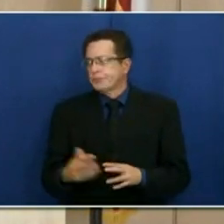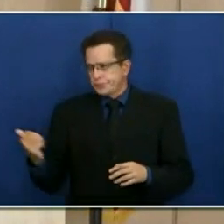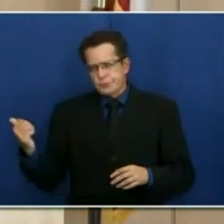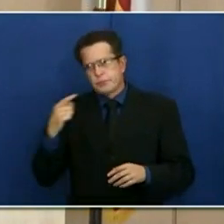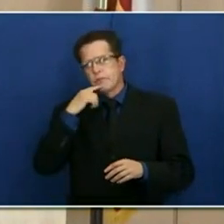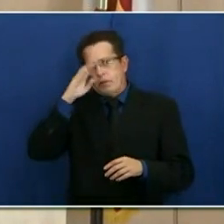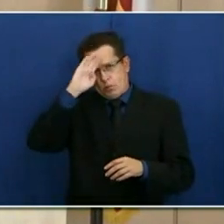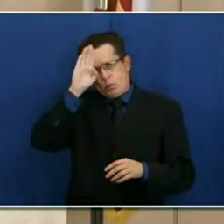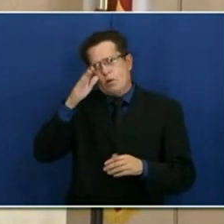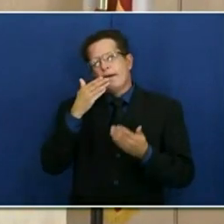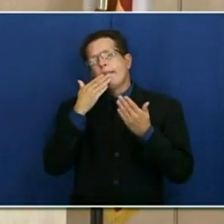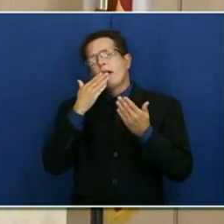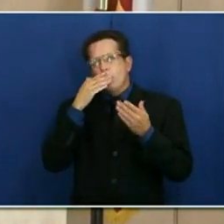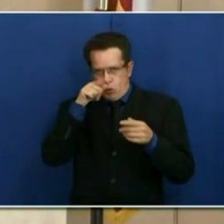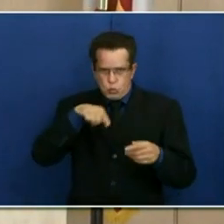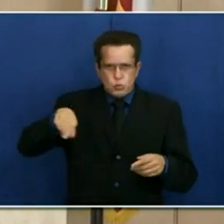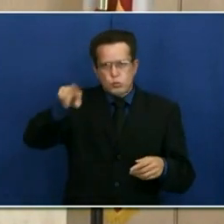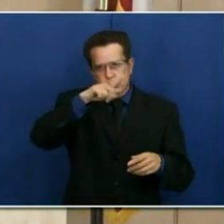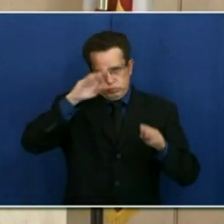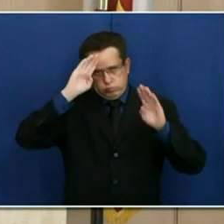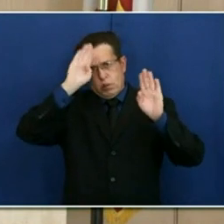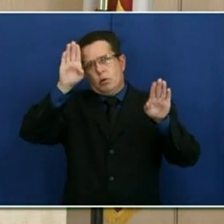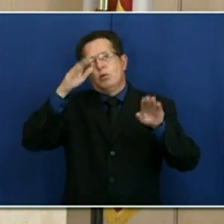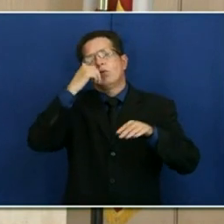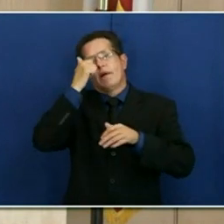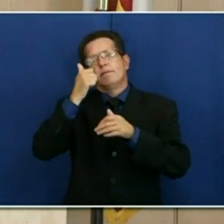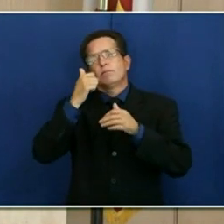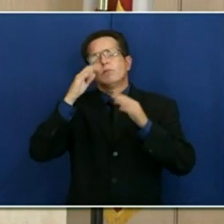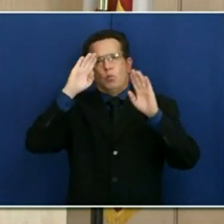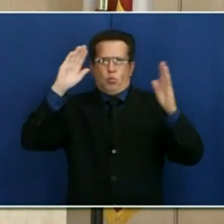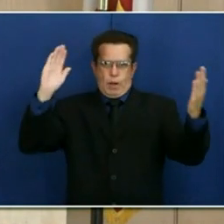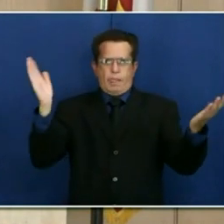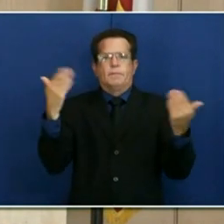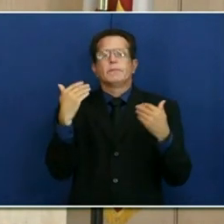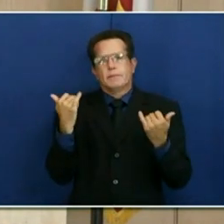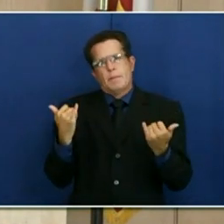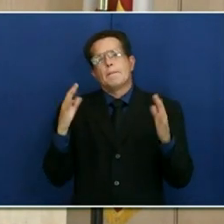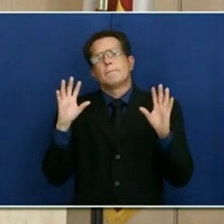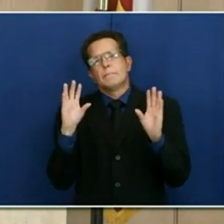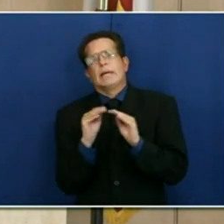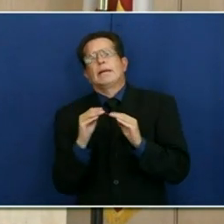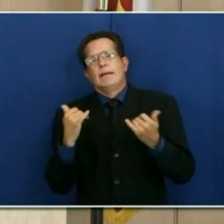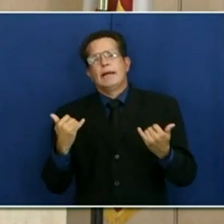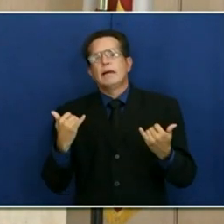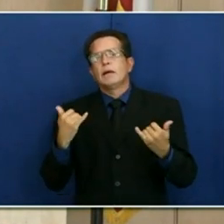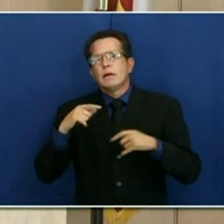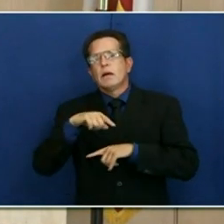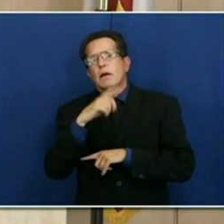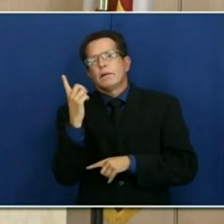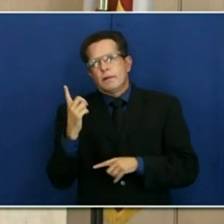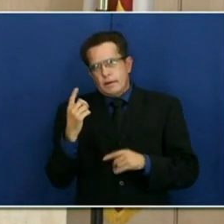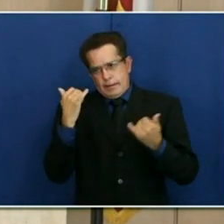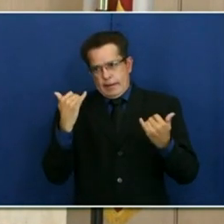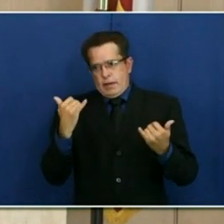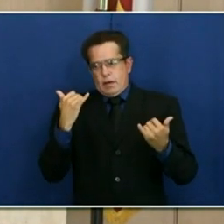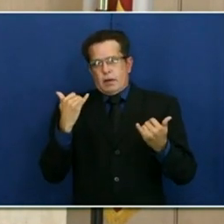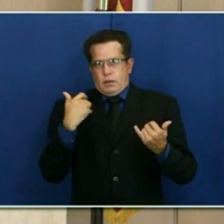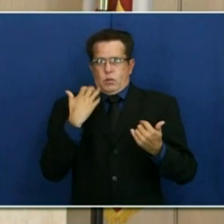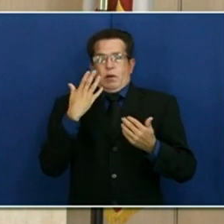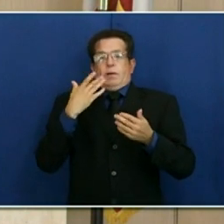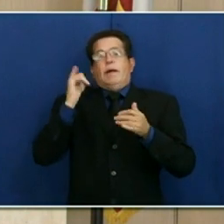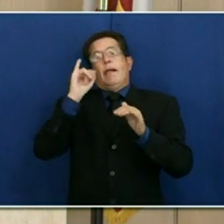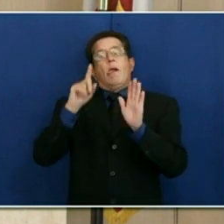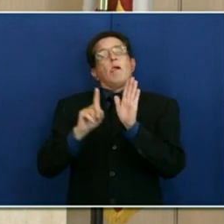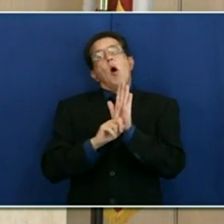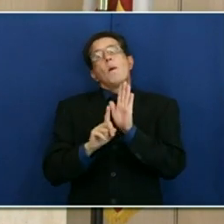Thank you, Supervisor Fletcher, and good afternoon, everyone, and welcome to the special briefing. Today, we are here to sound the